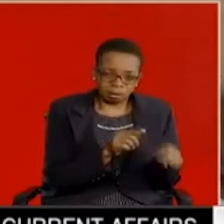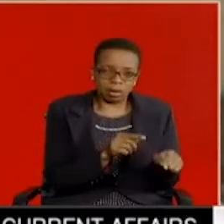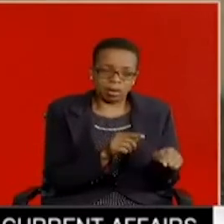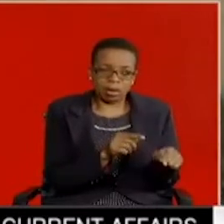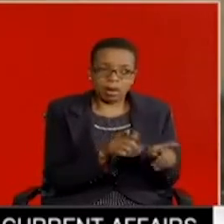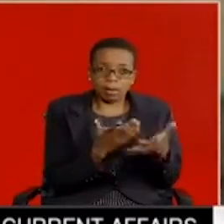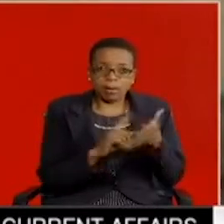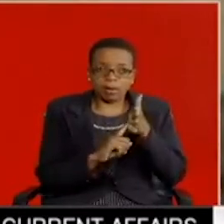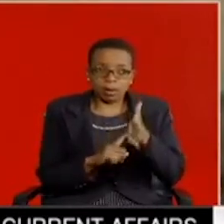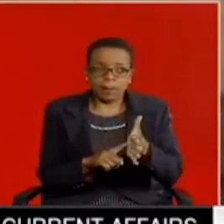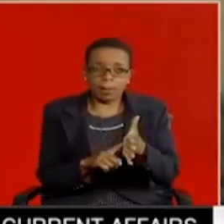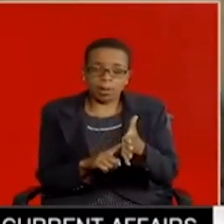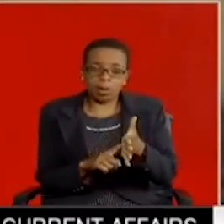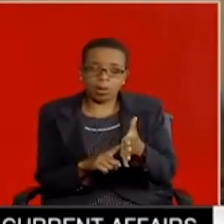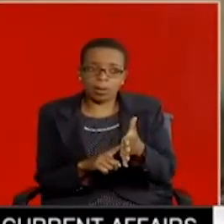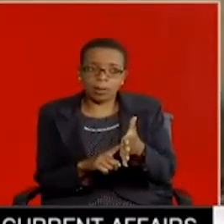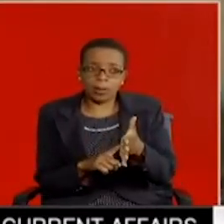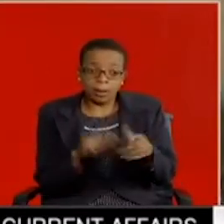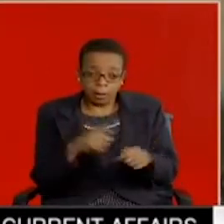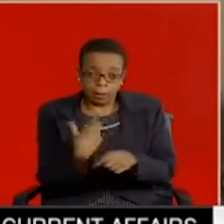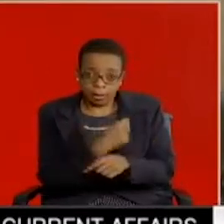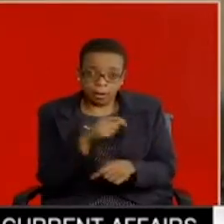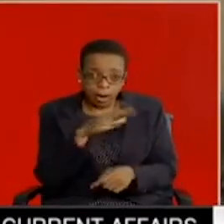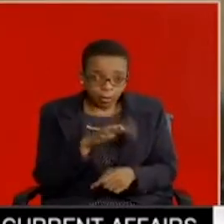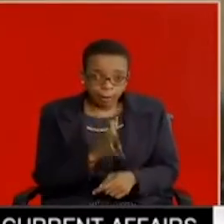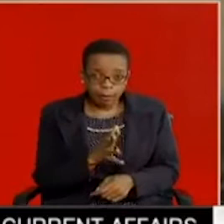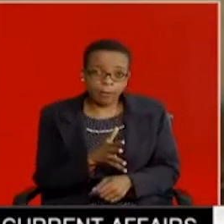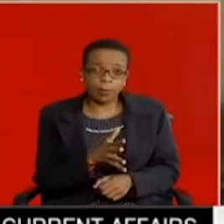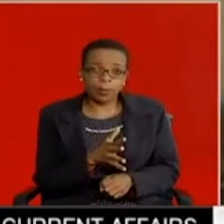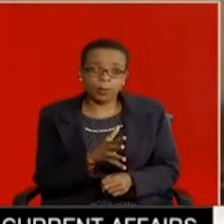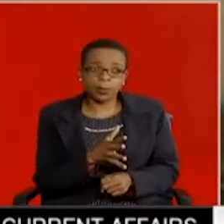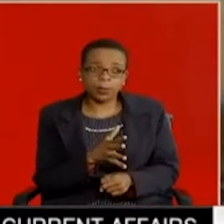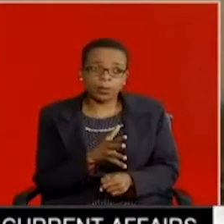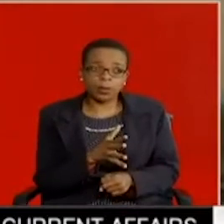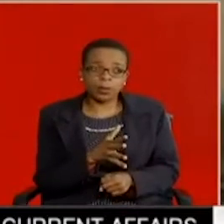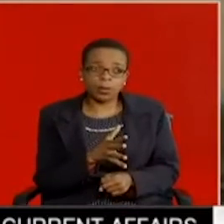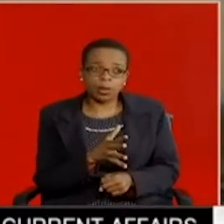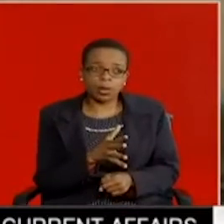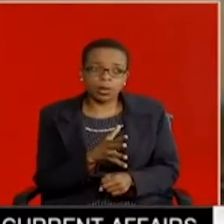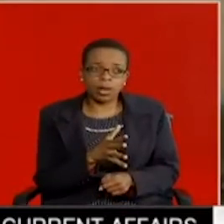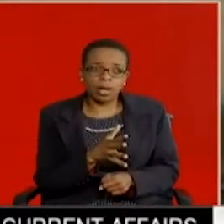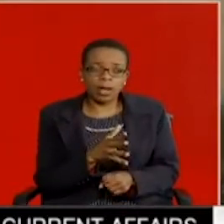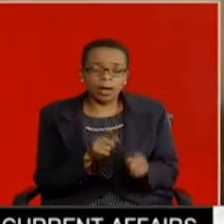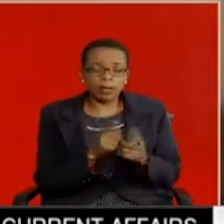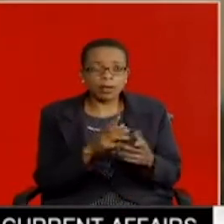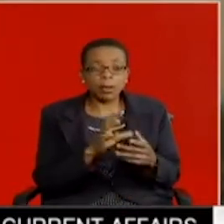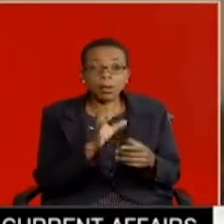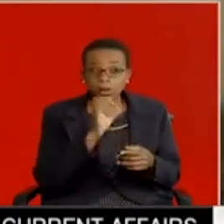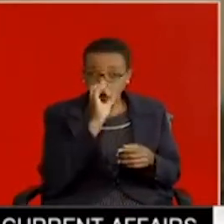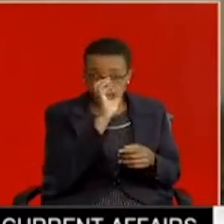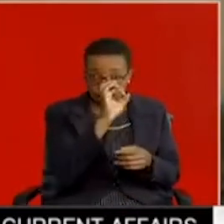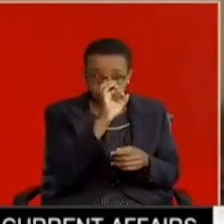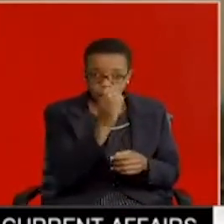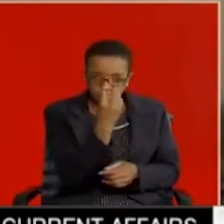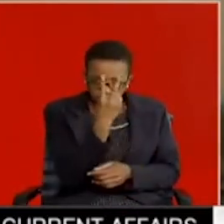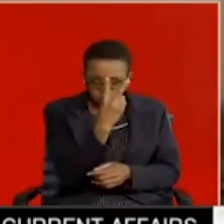like for instance, the current vaccines we have to have a temperature of between